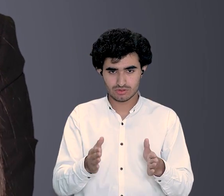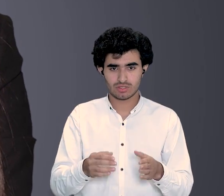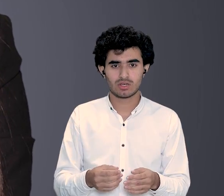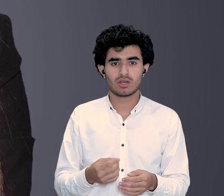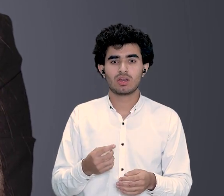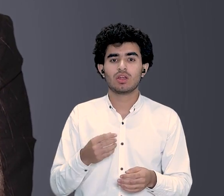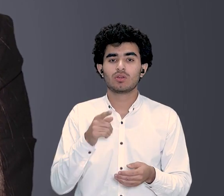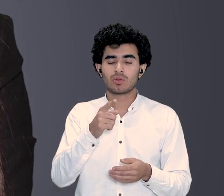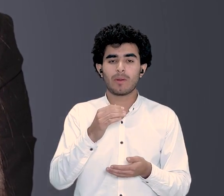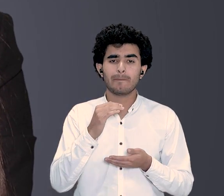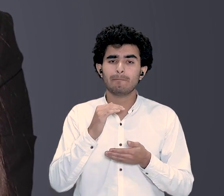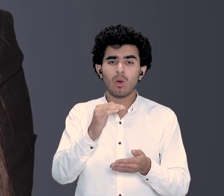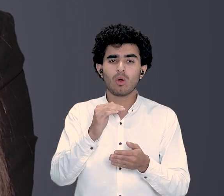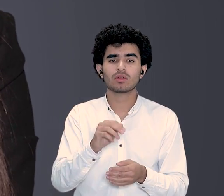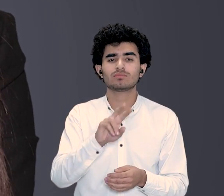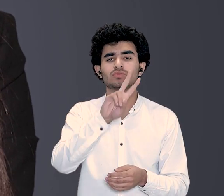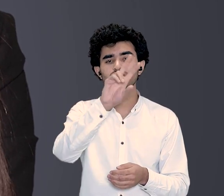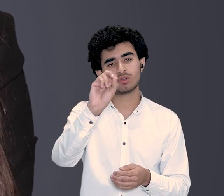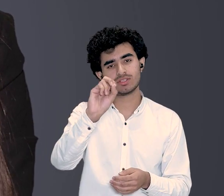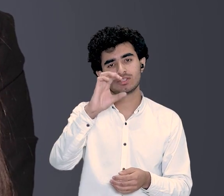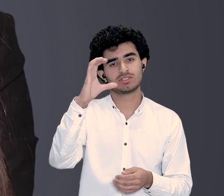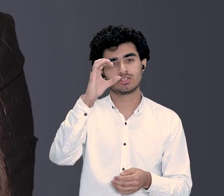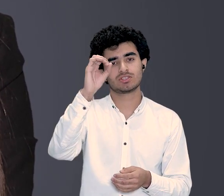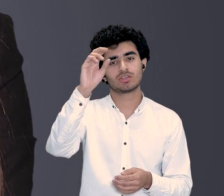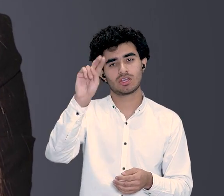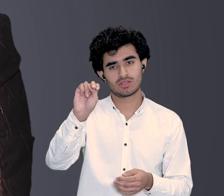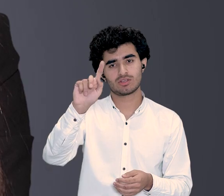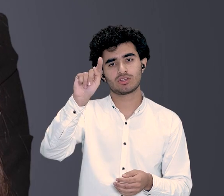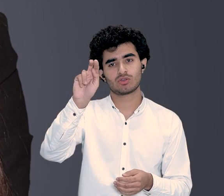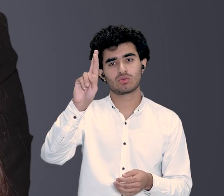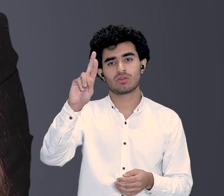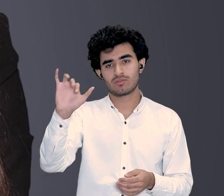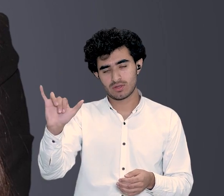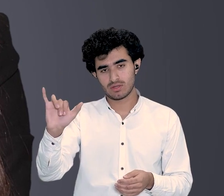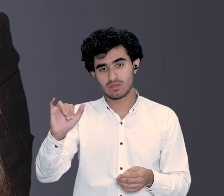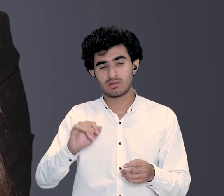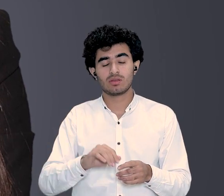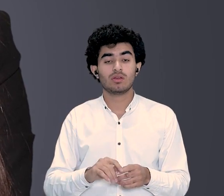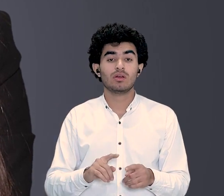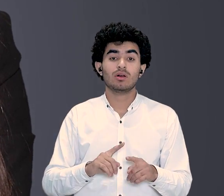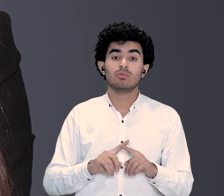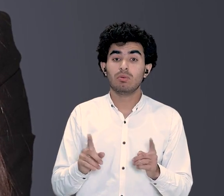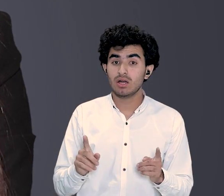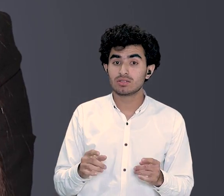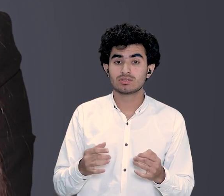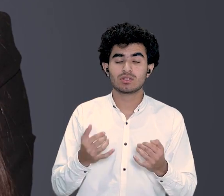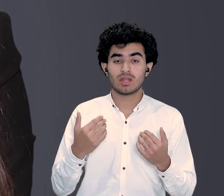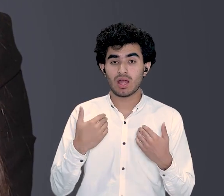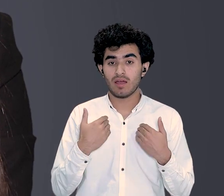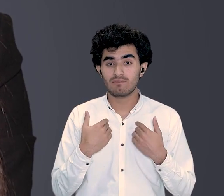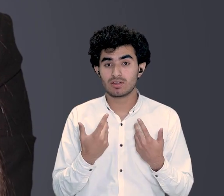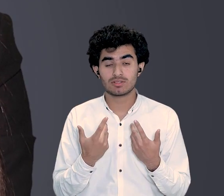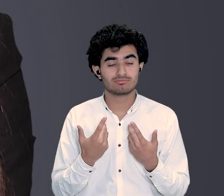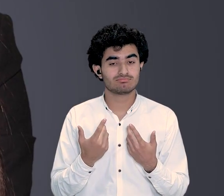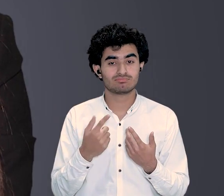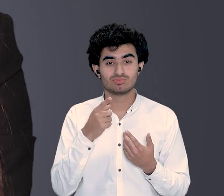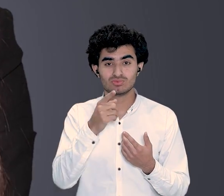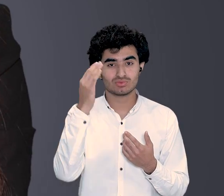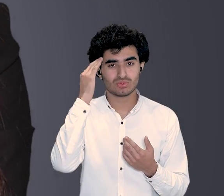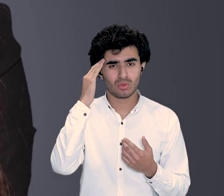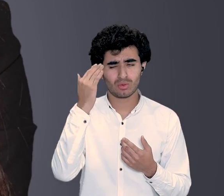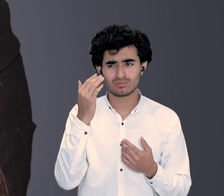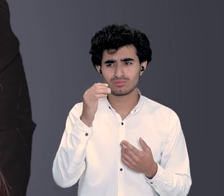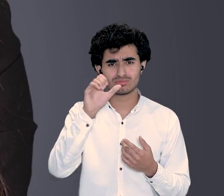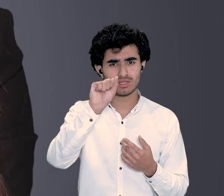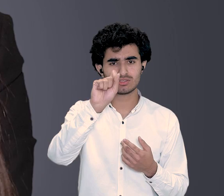the 20th century. But our children are from the 21st century. And so it's extremely important for us